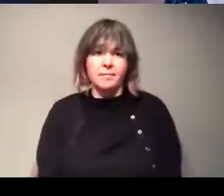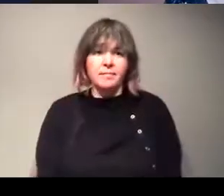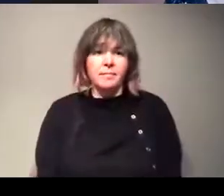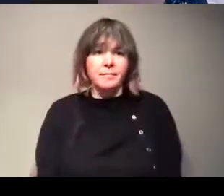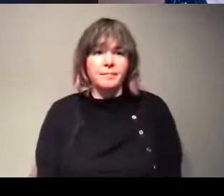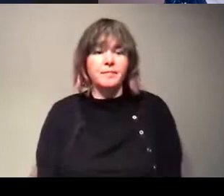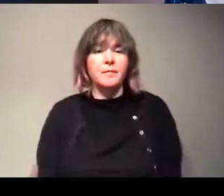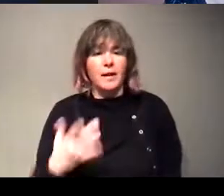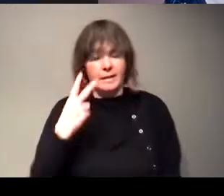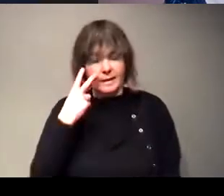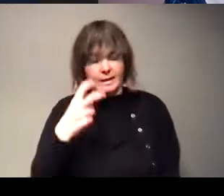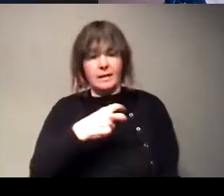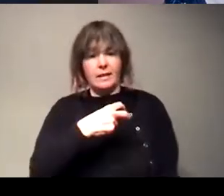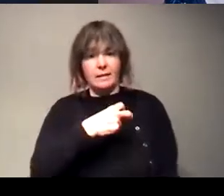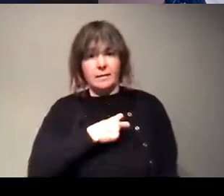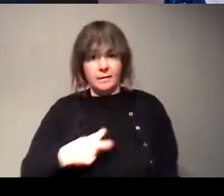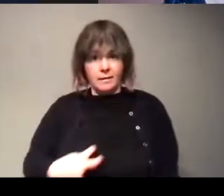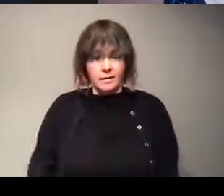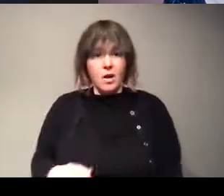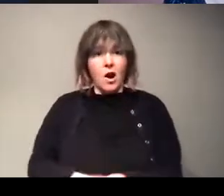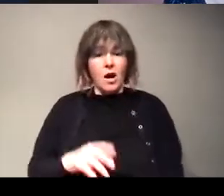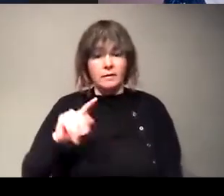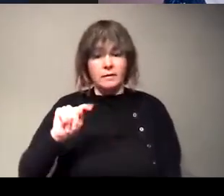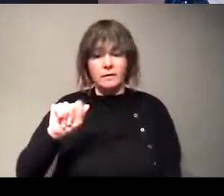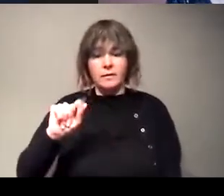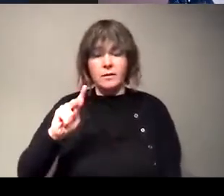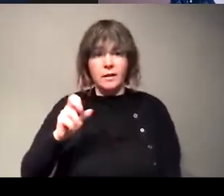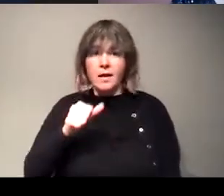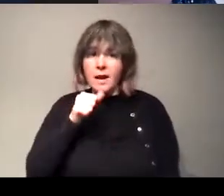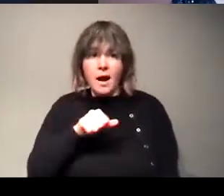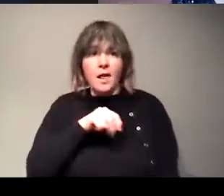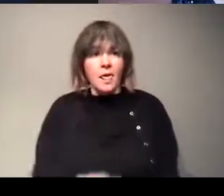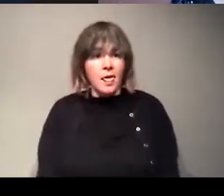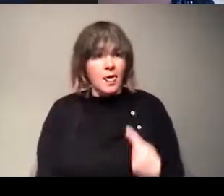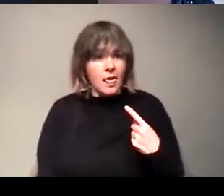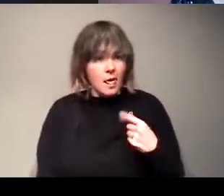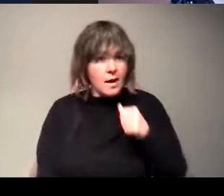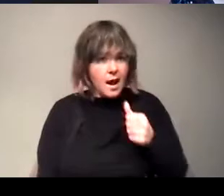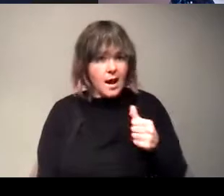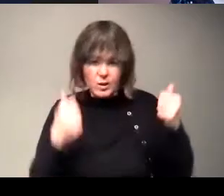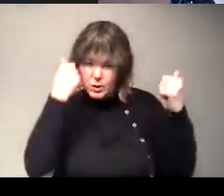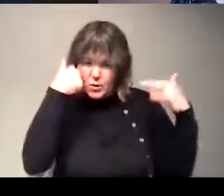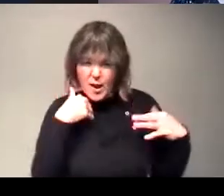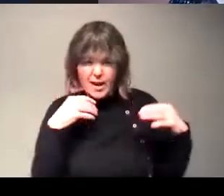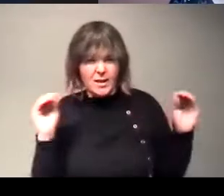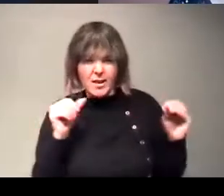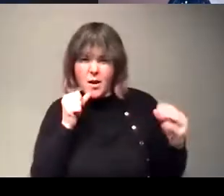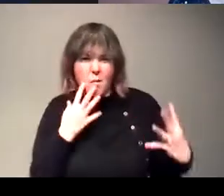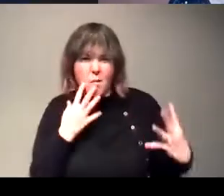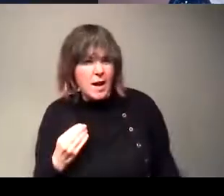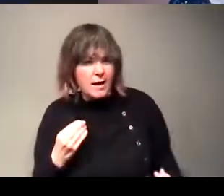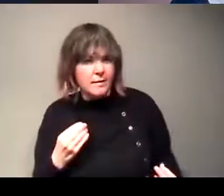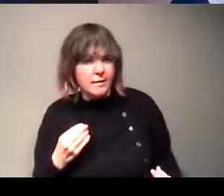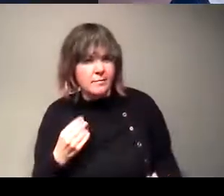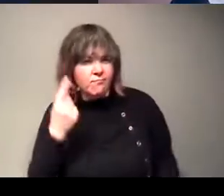we see Chewie on Tatooine and he's not panting, right? He's not really sweating either, right? You don't see him wet. Always